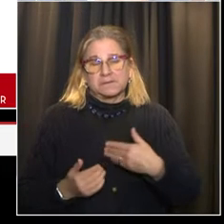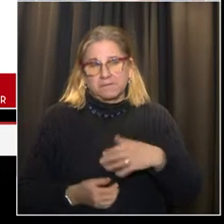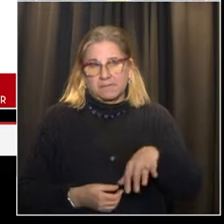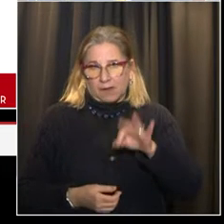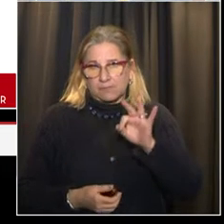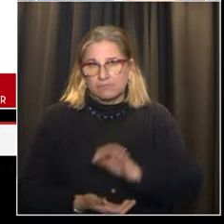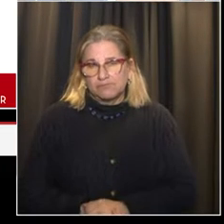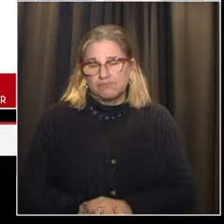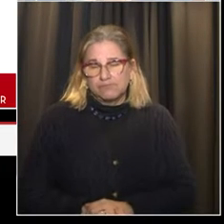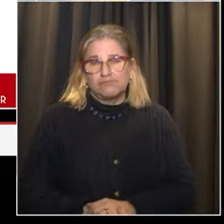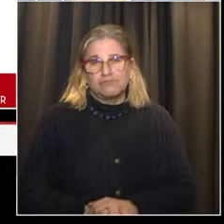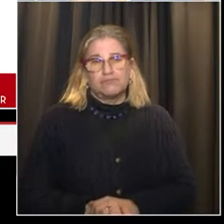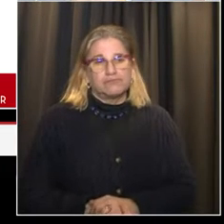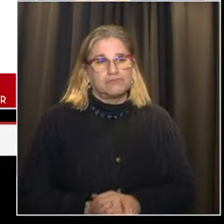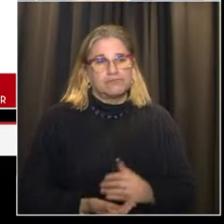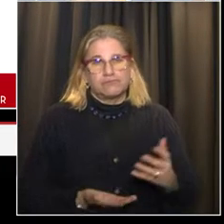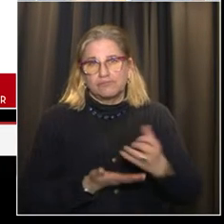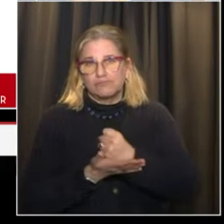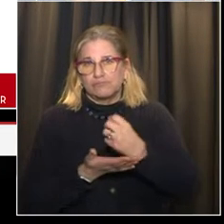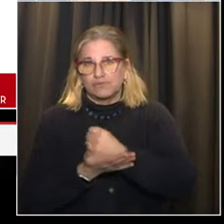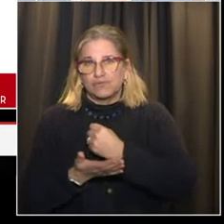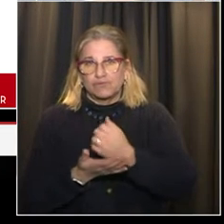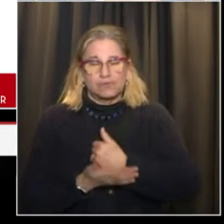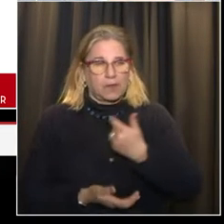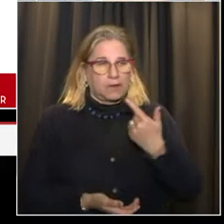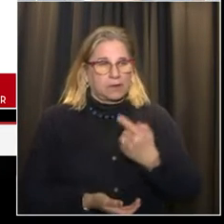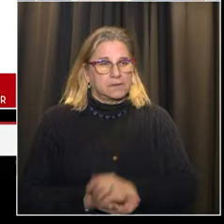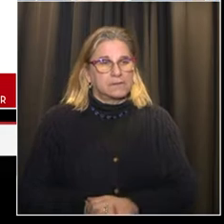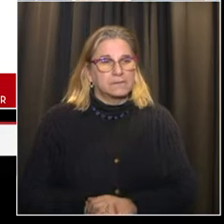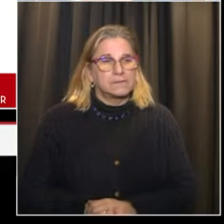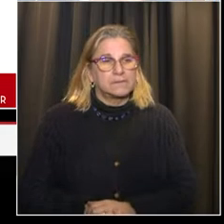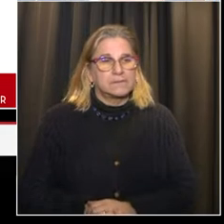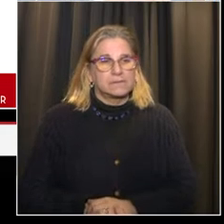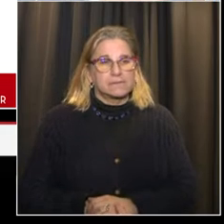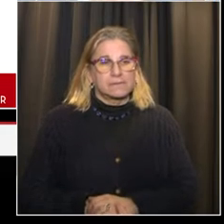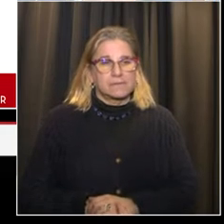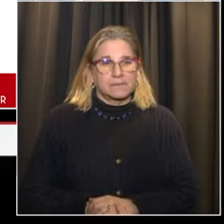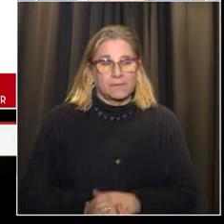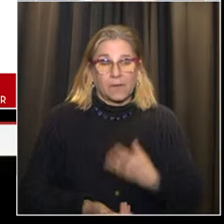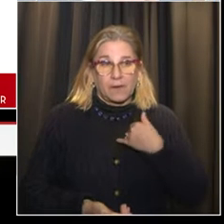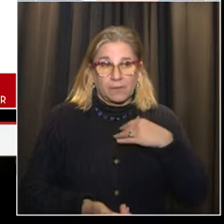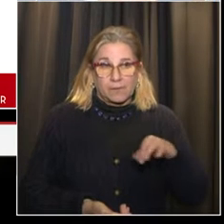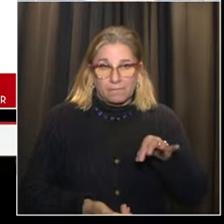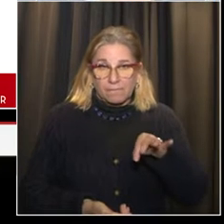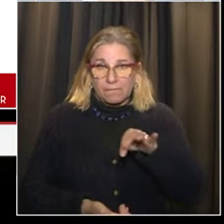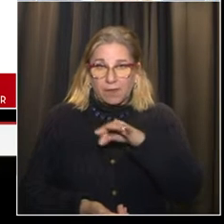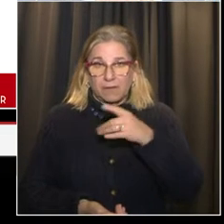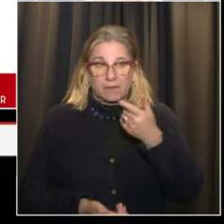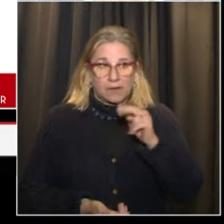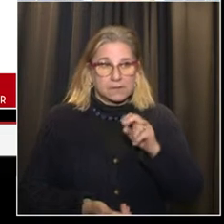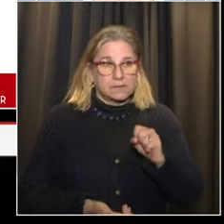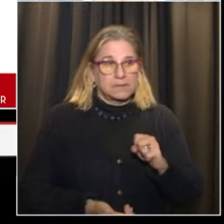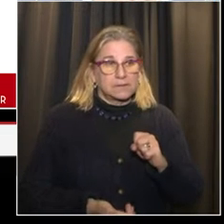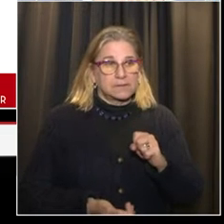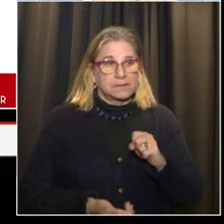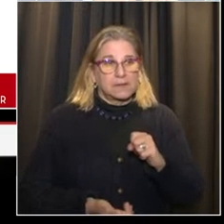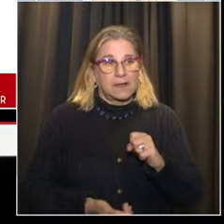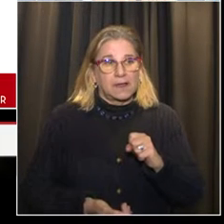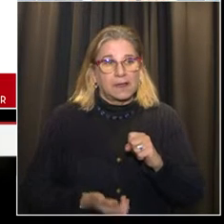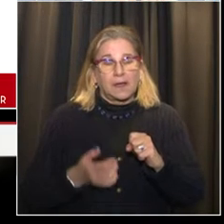activity, you see the same increase in ShotSpotter activity, where the sounds of gunfire are more frequent. So we have more